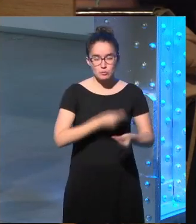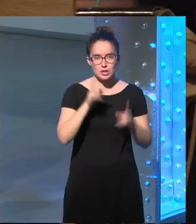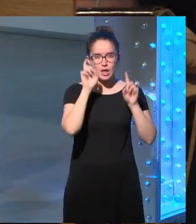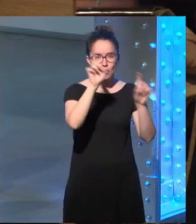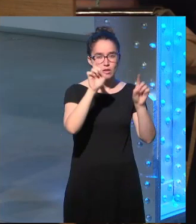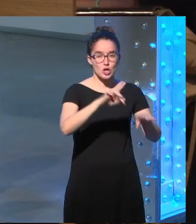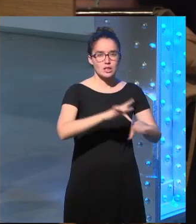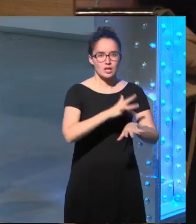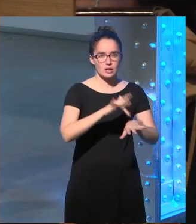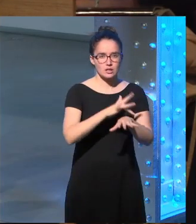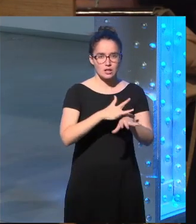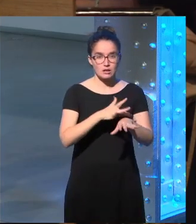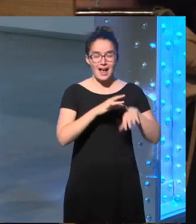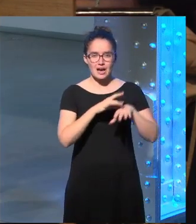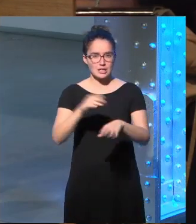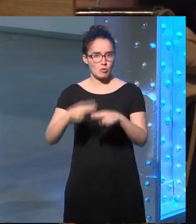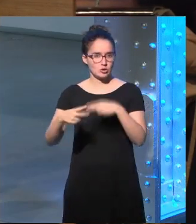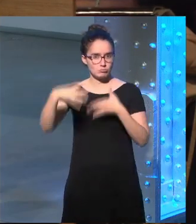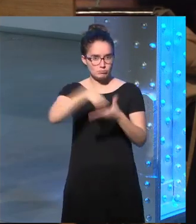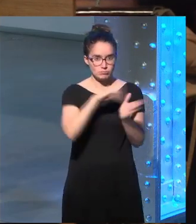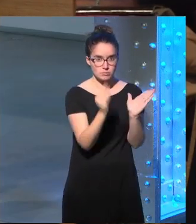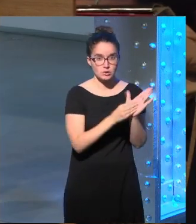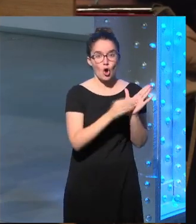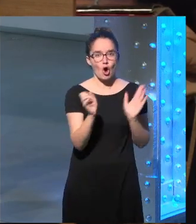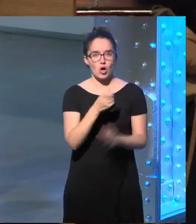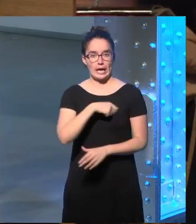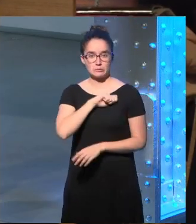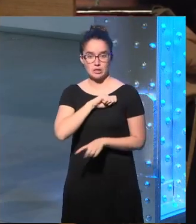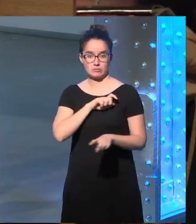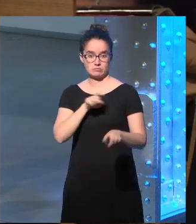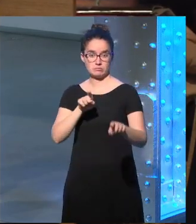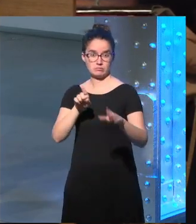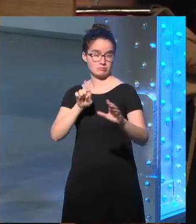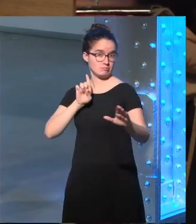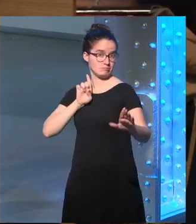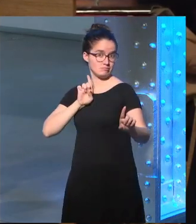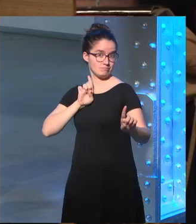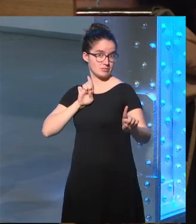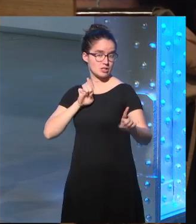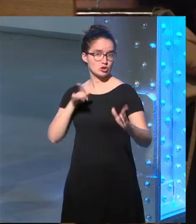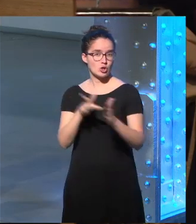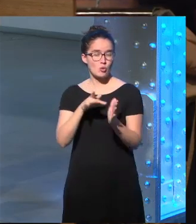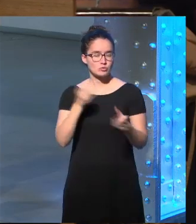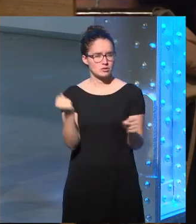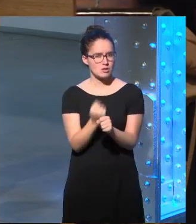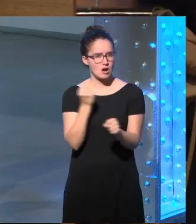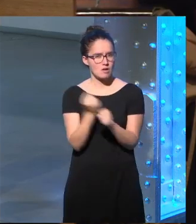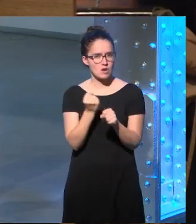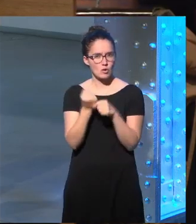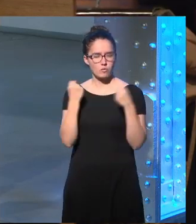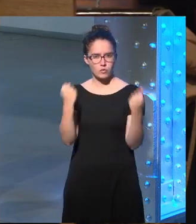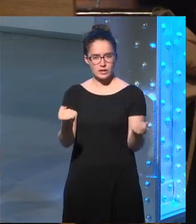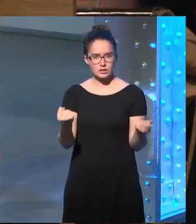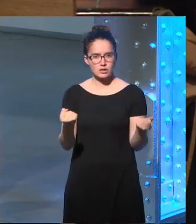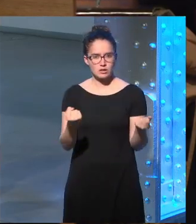digital agenda and the digital education. Either we do this or Spain is going to start lagging behind. I think